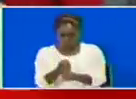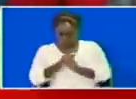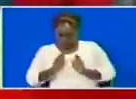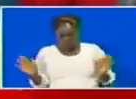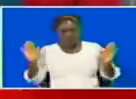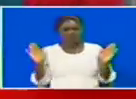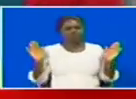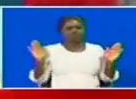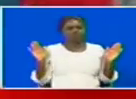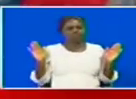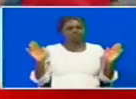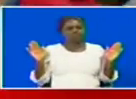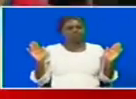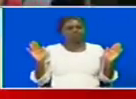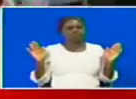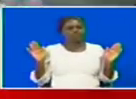labor